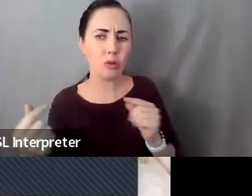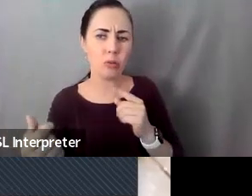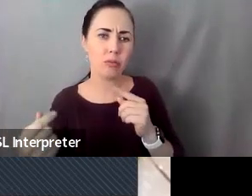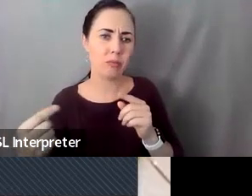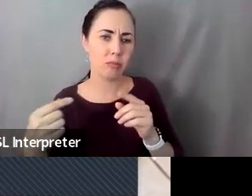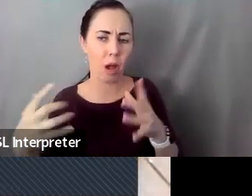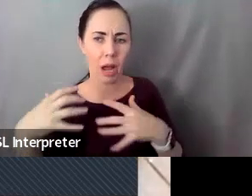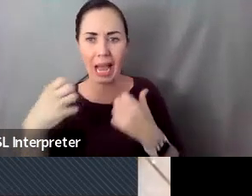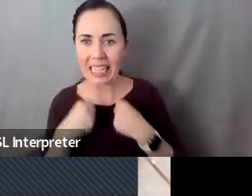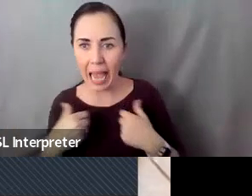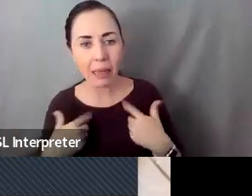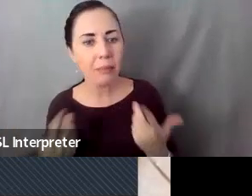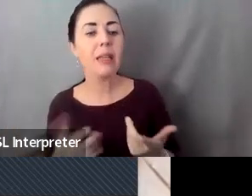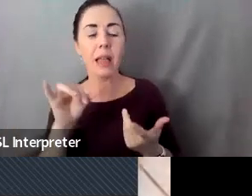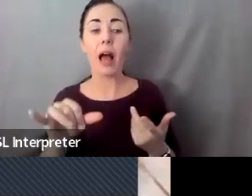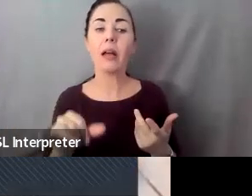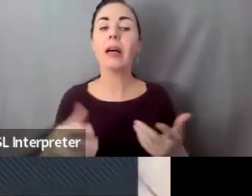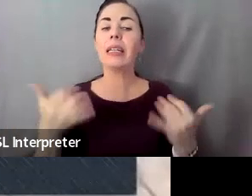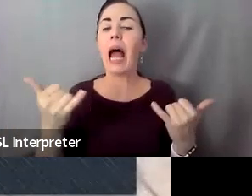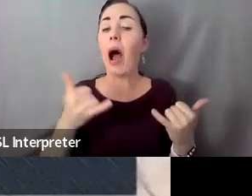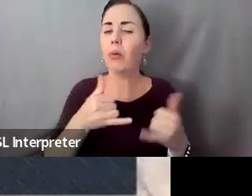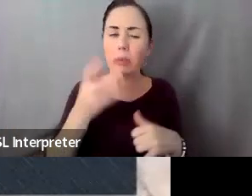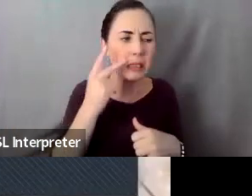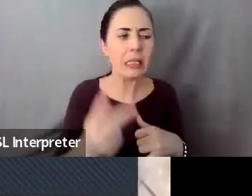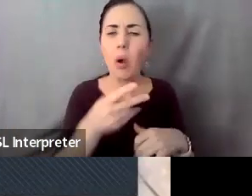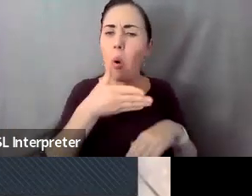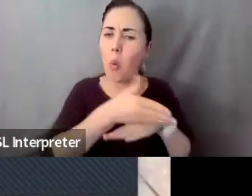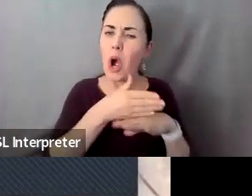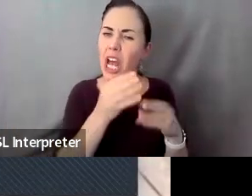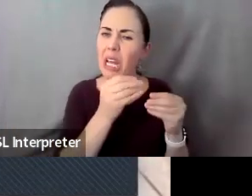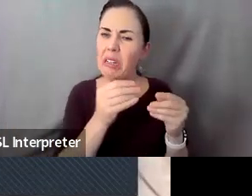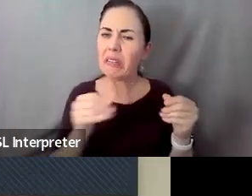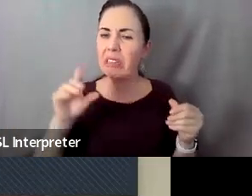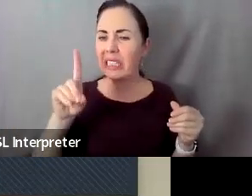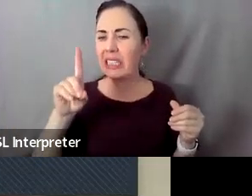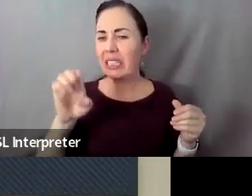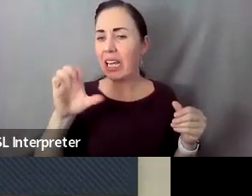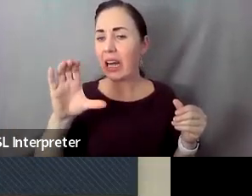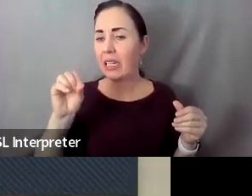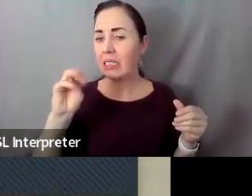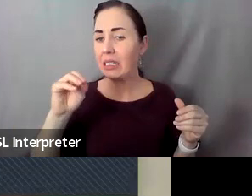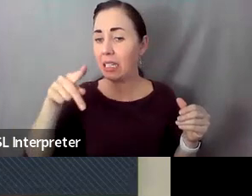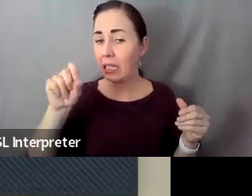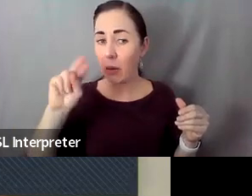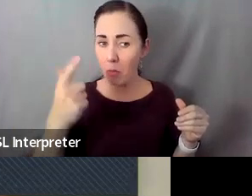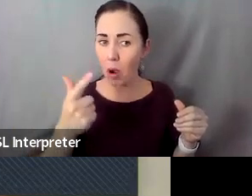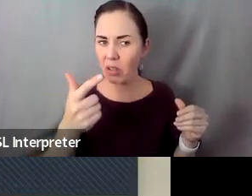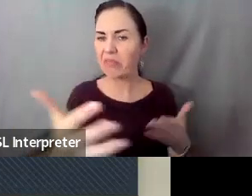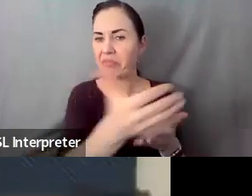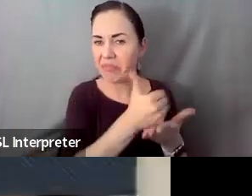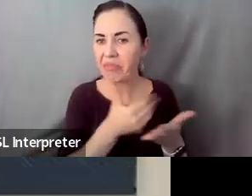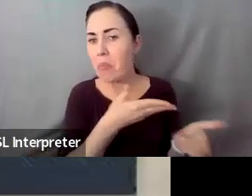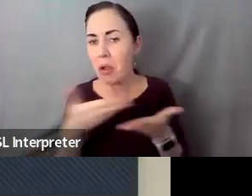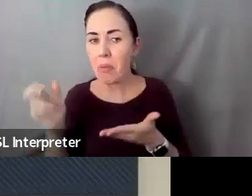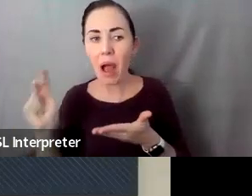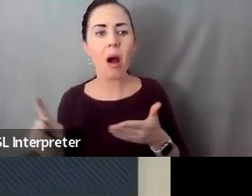and decomposing wood back to the lab and see if we can find fungi? Oh, look at all the tree roots in this soil. All the